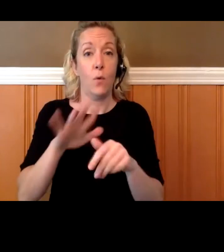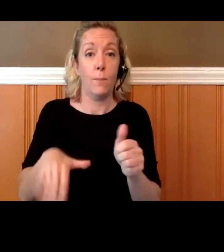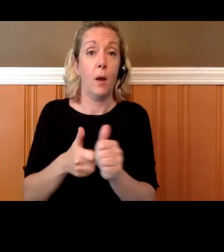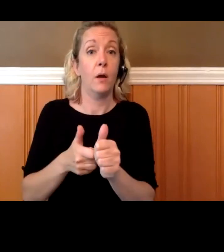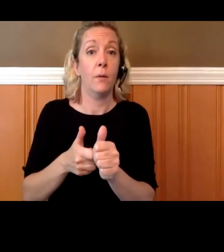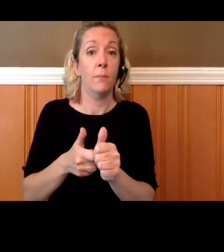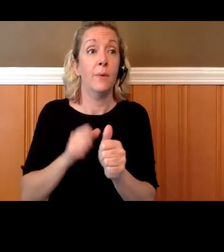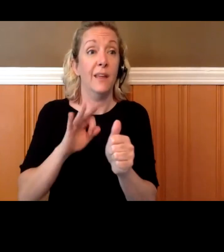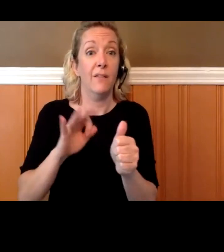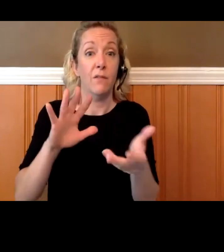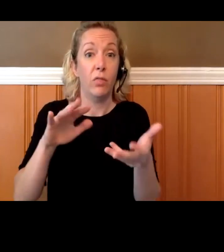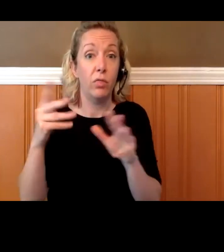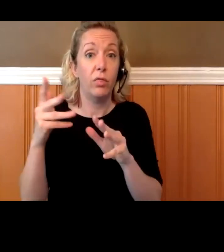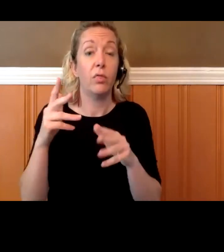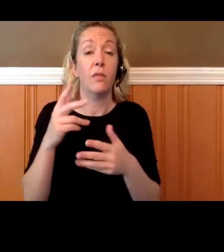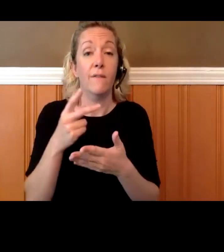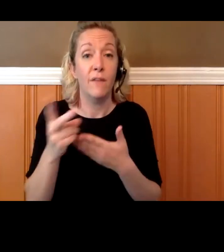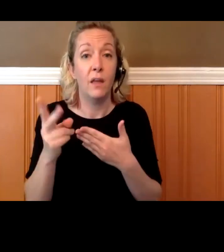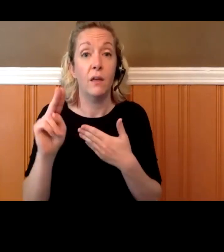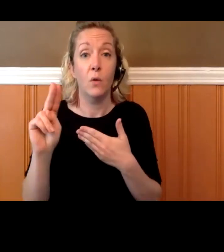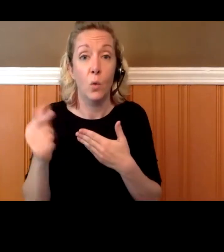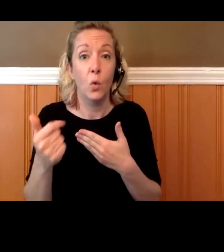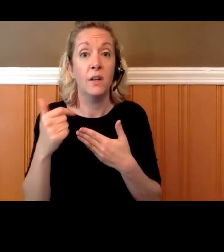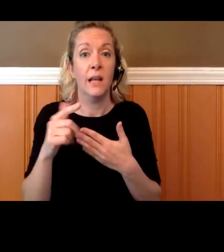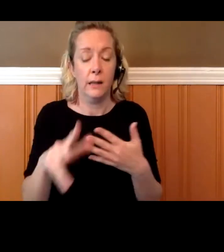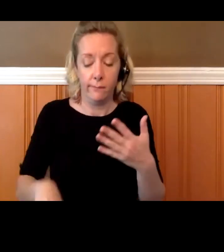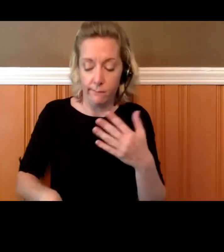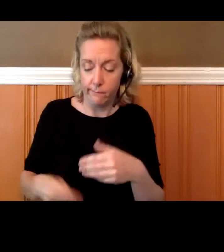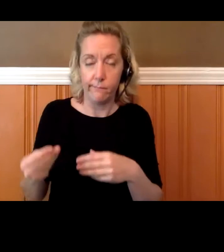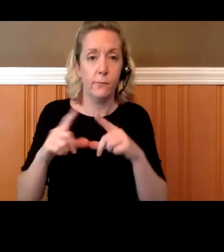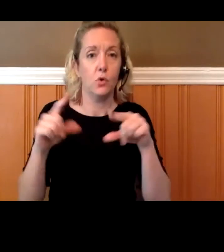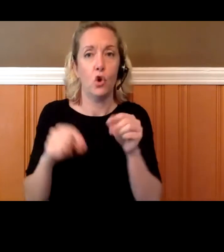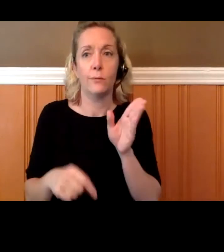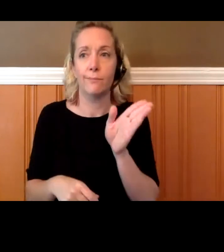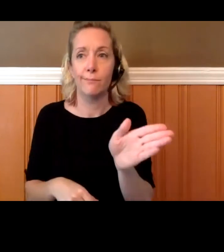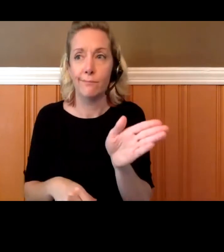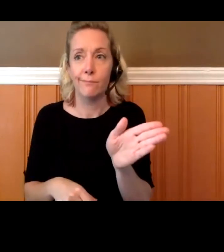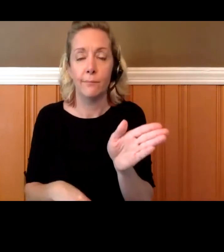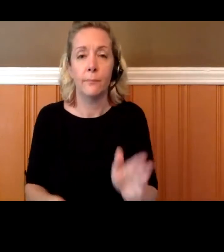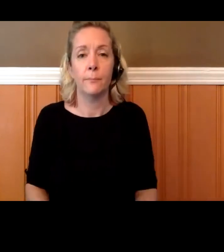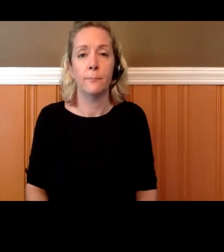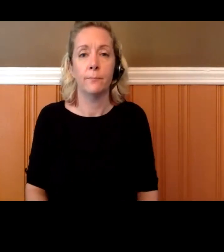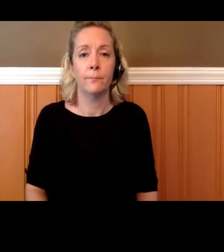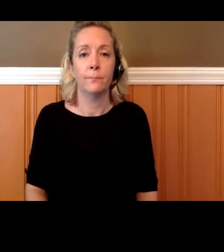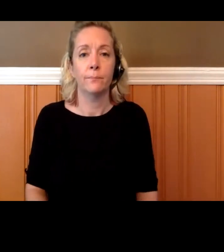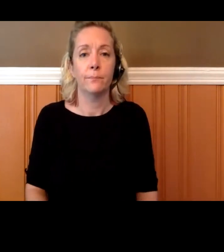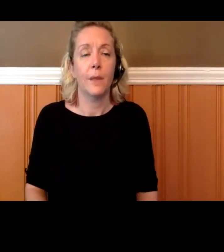Beautiful. Yeah, that would be a nice backup, right? Yeah. He had the advantage that he could write on the